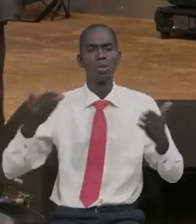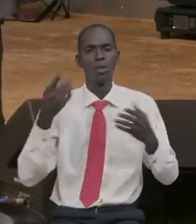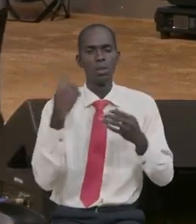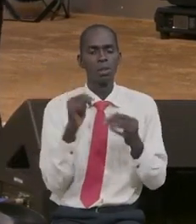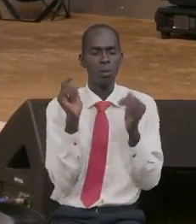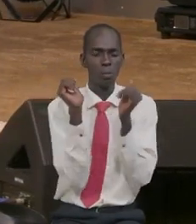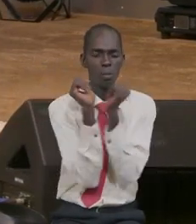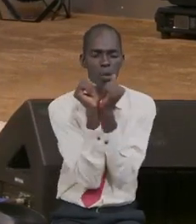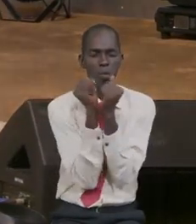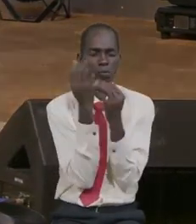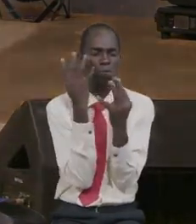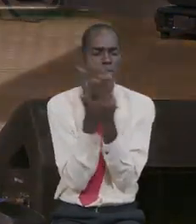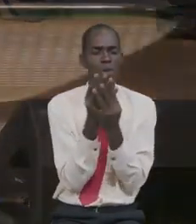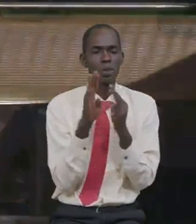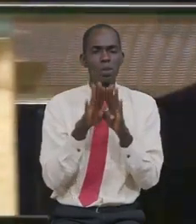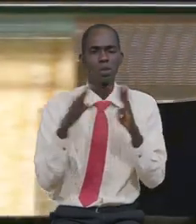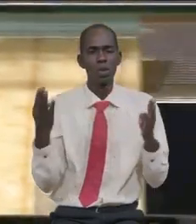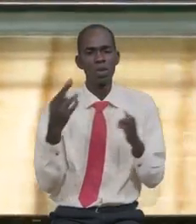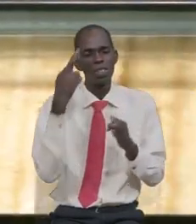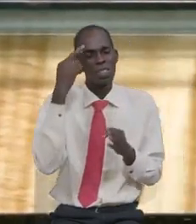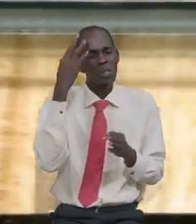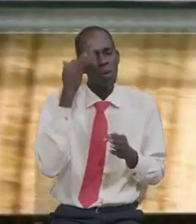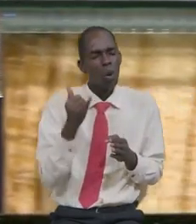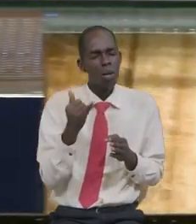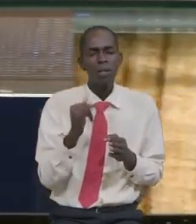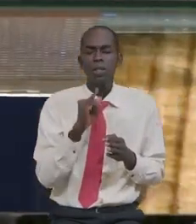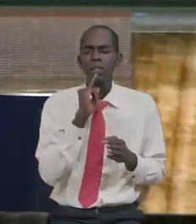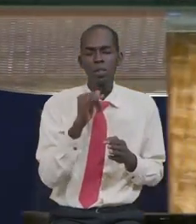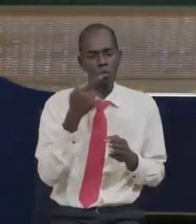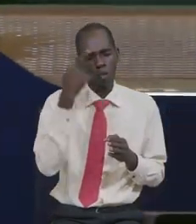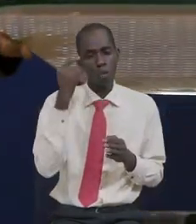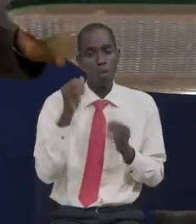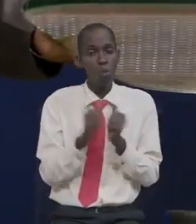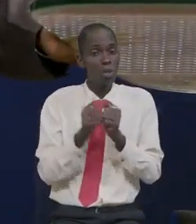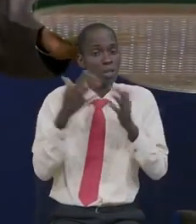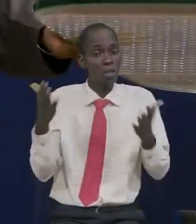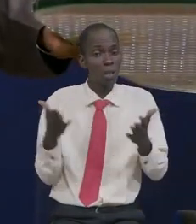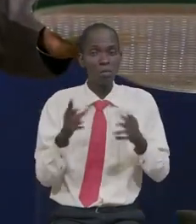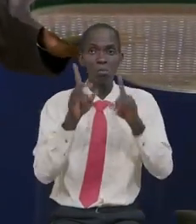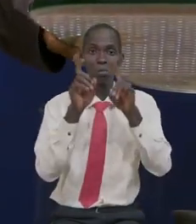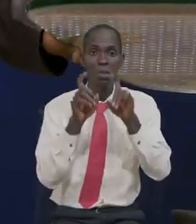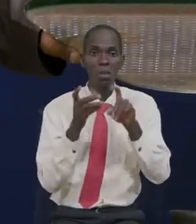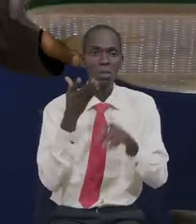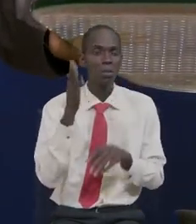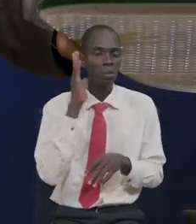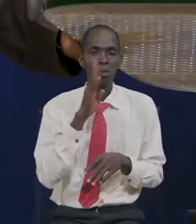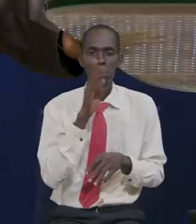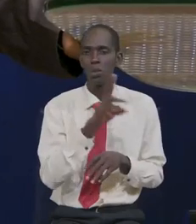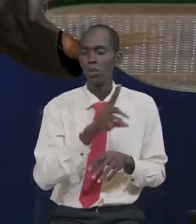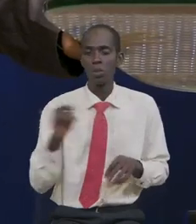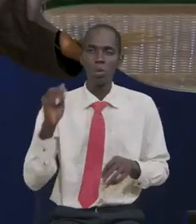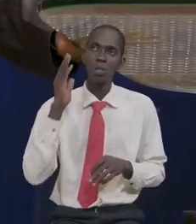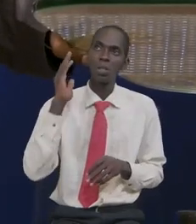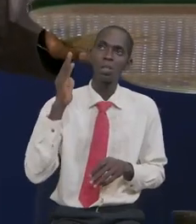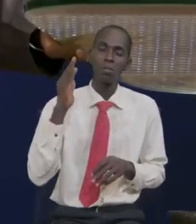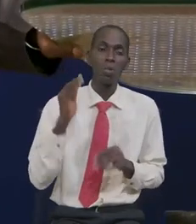The purpose is, without test, there'll be no testimony. Without